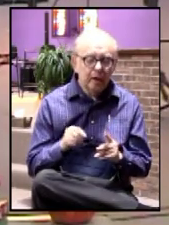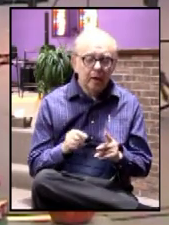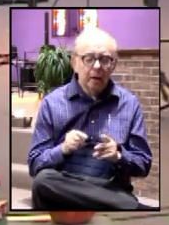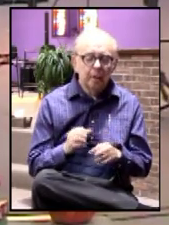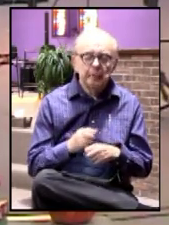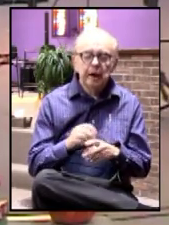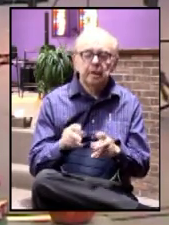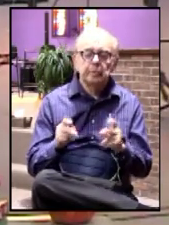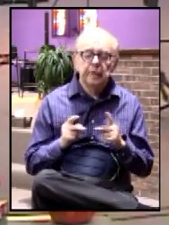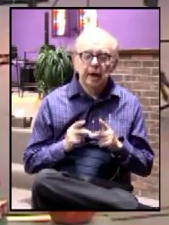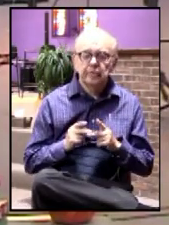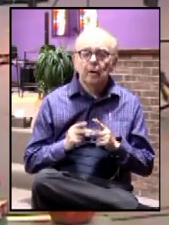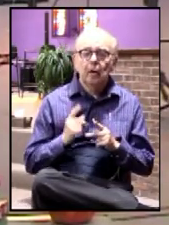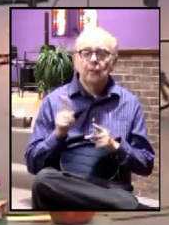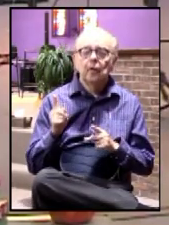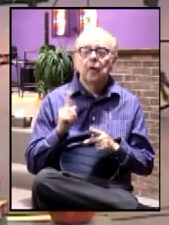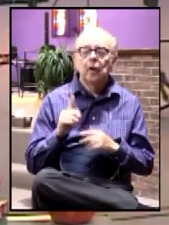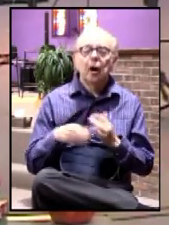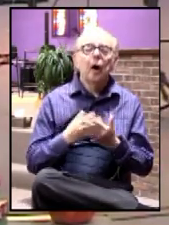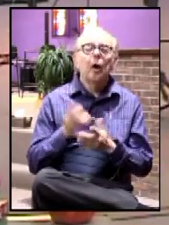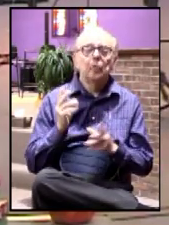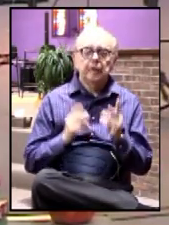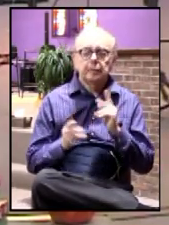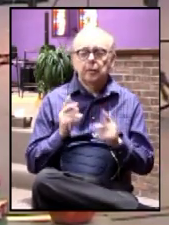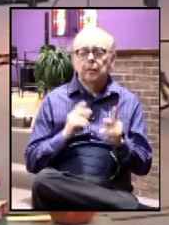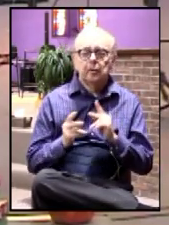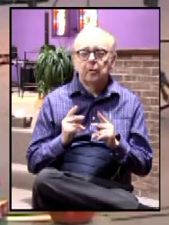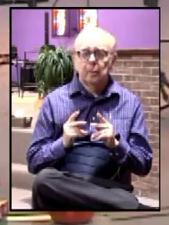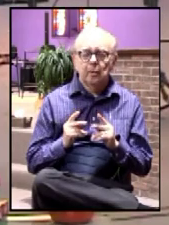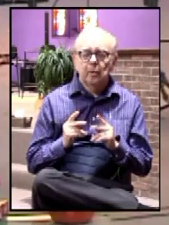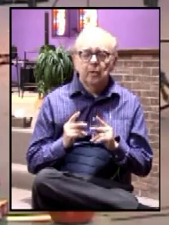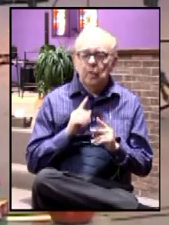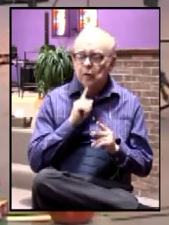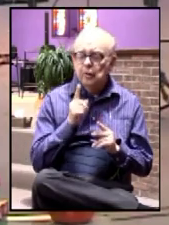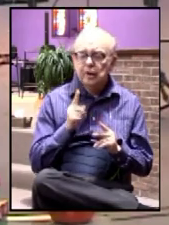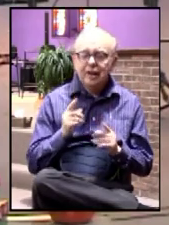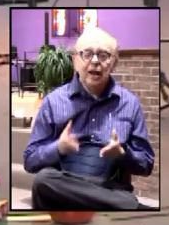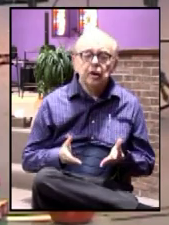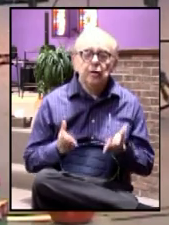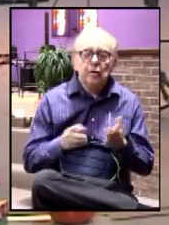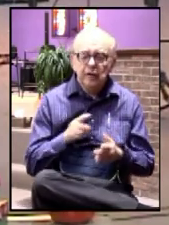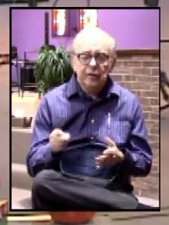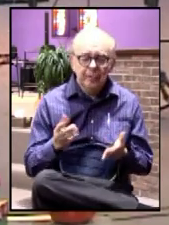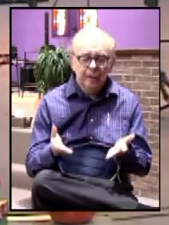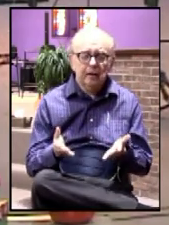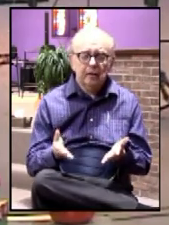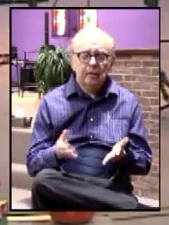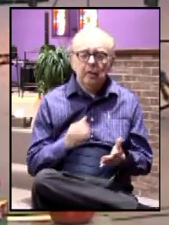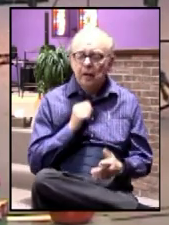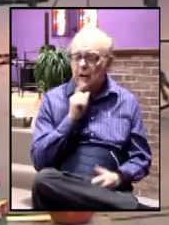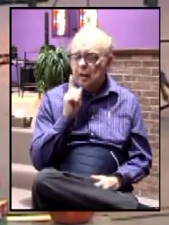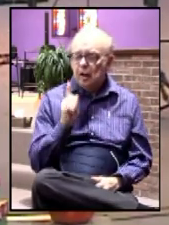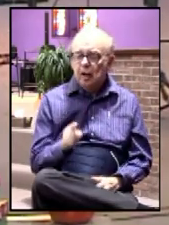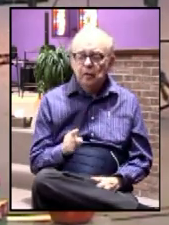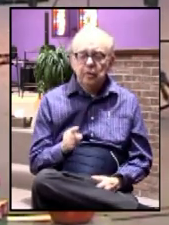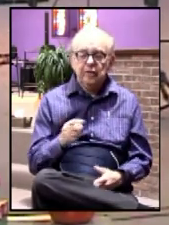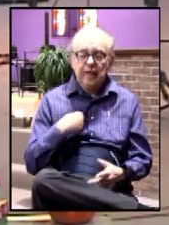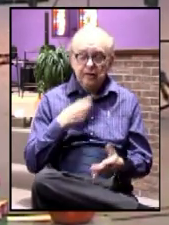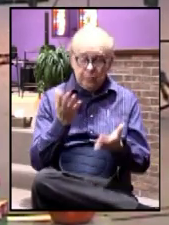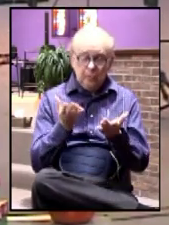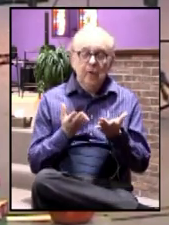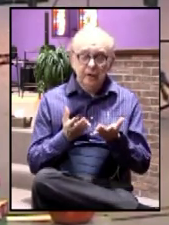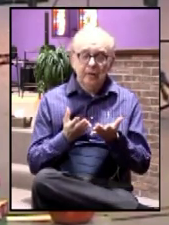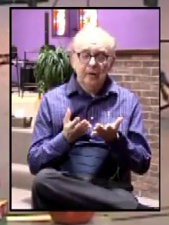need to create a space where all people are encouraged. Not just the ones you